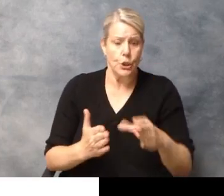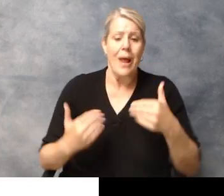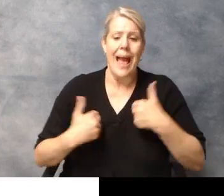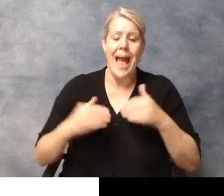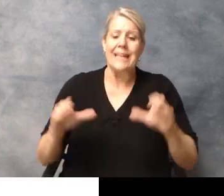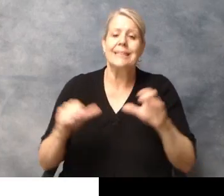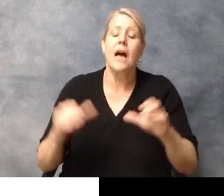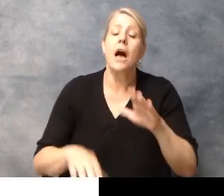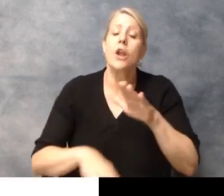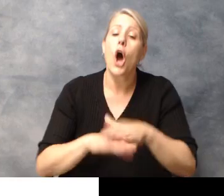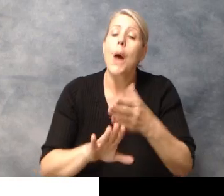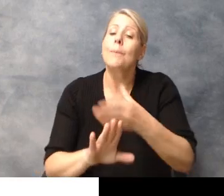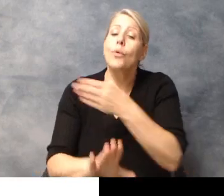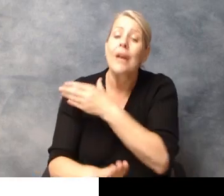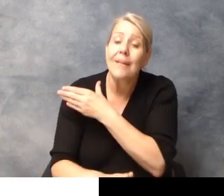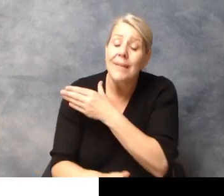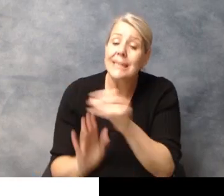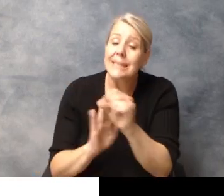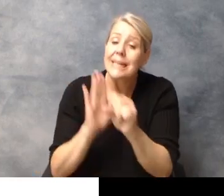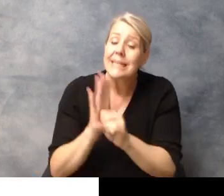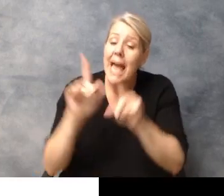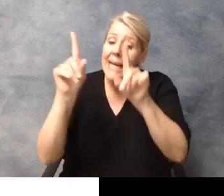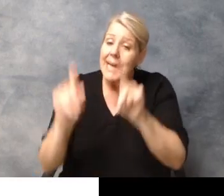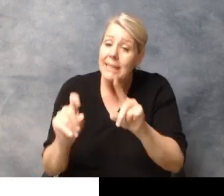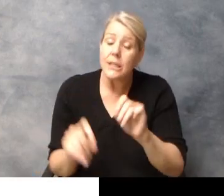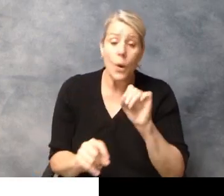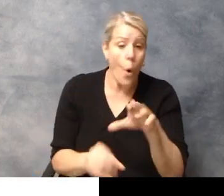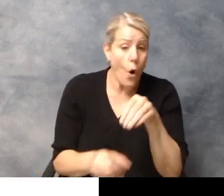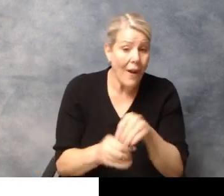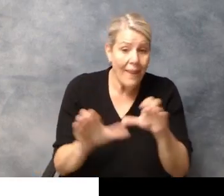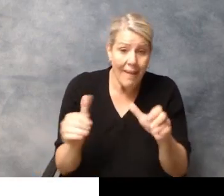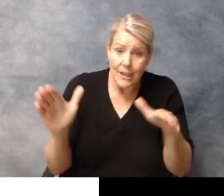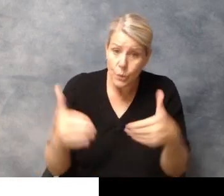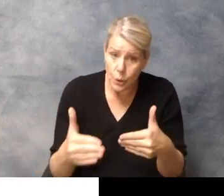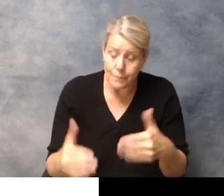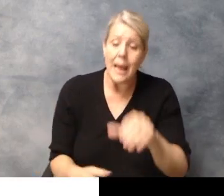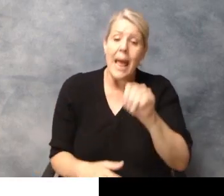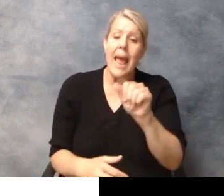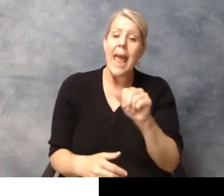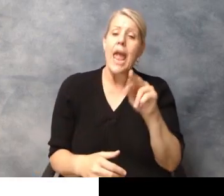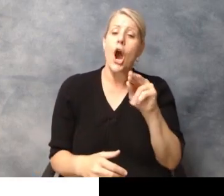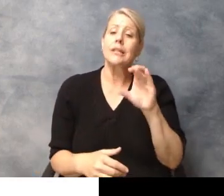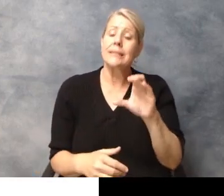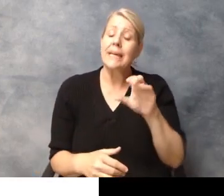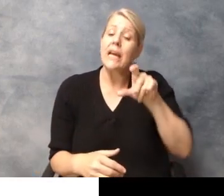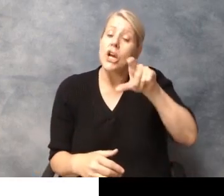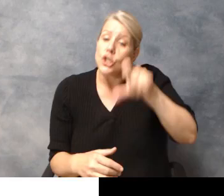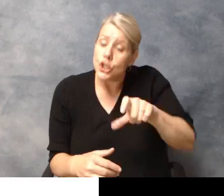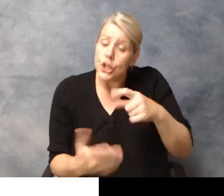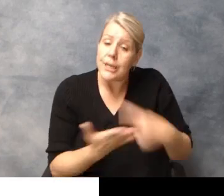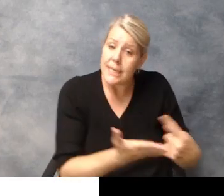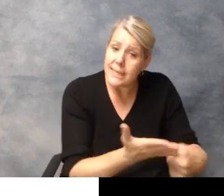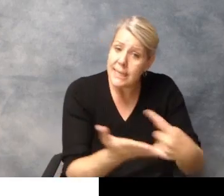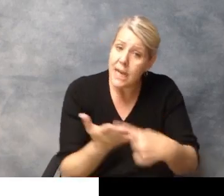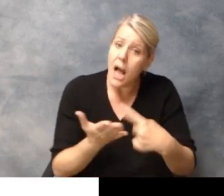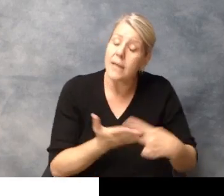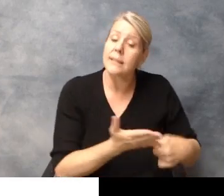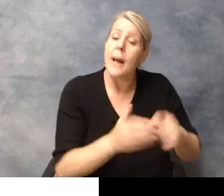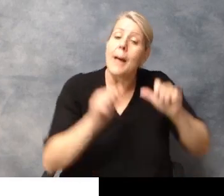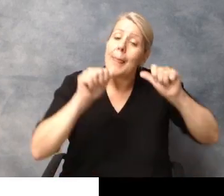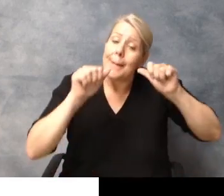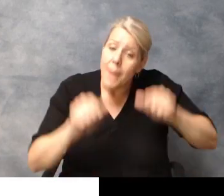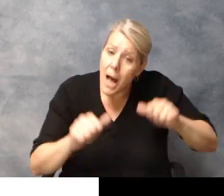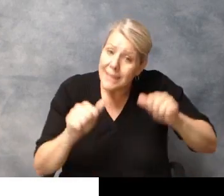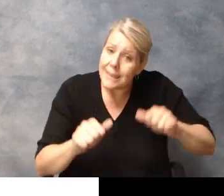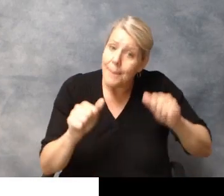assessments or classroom assessments? An ARC should discuss the possible participation in the regular state assessment for a